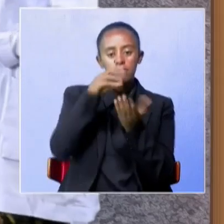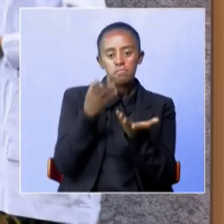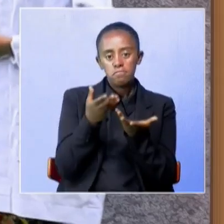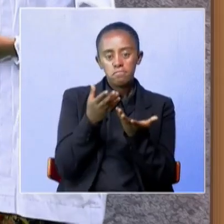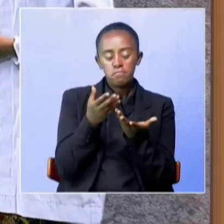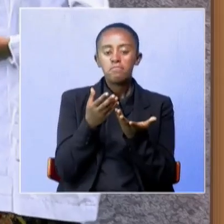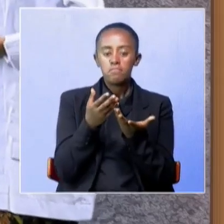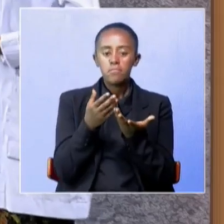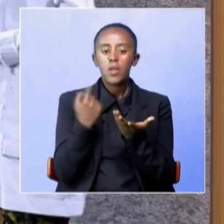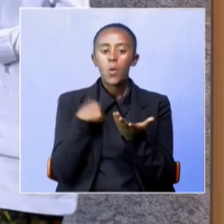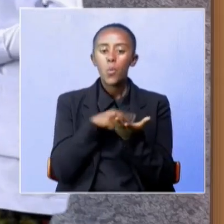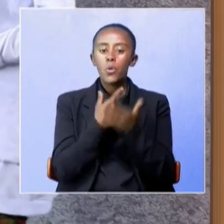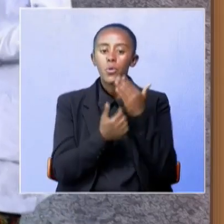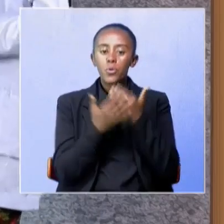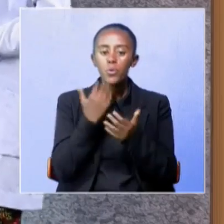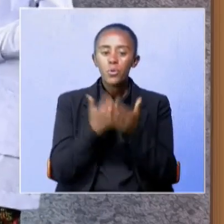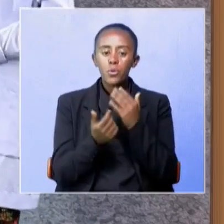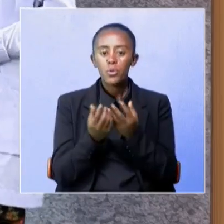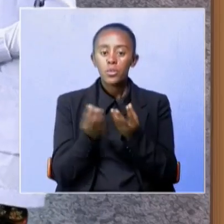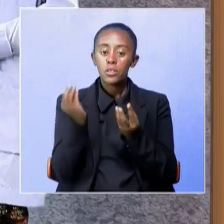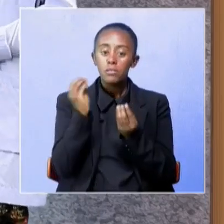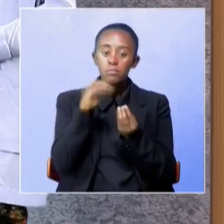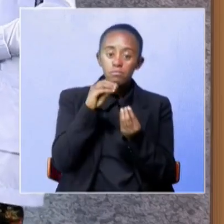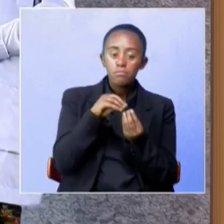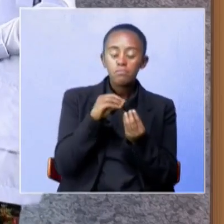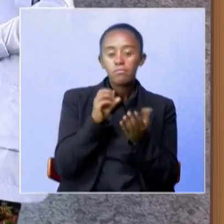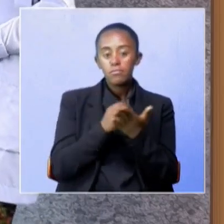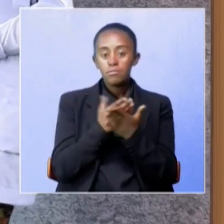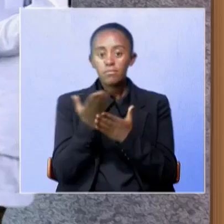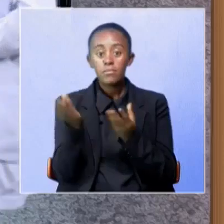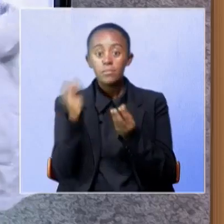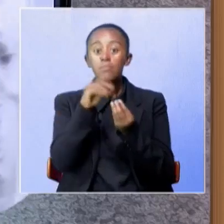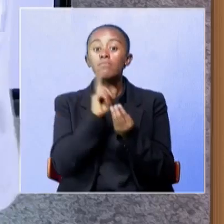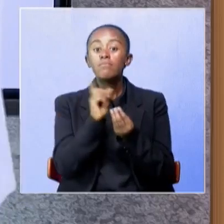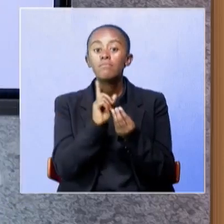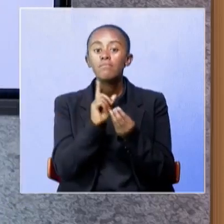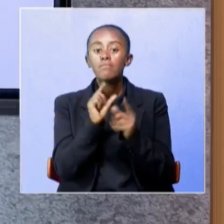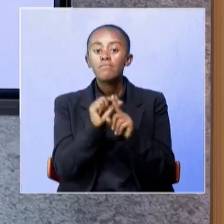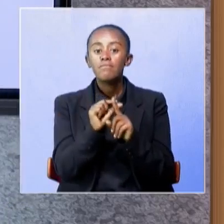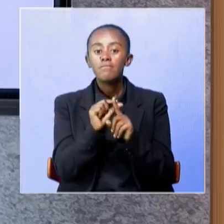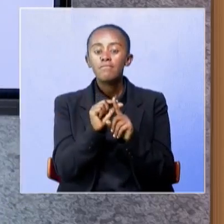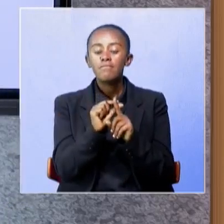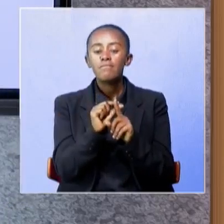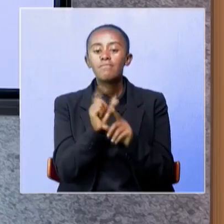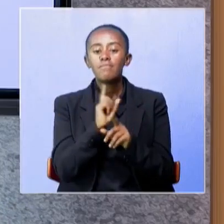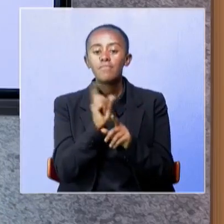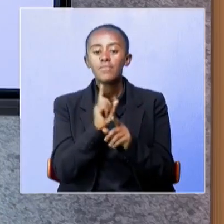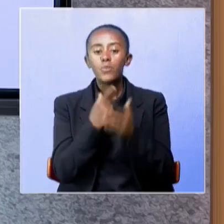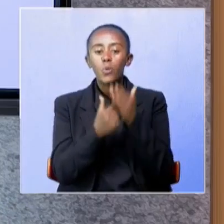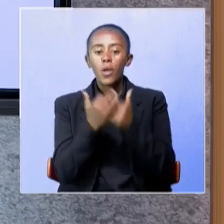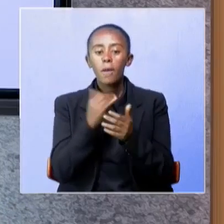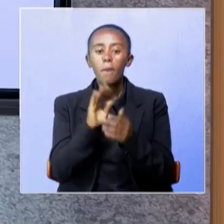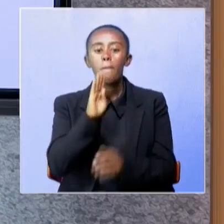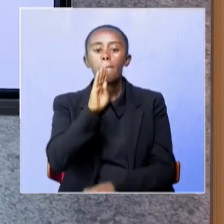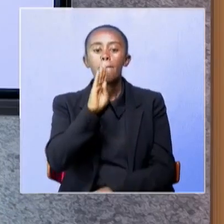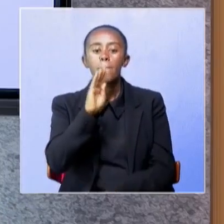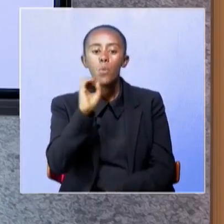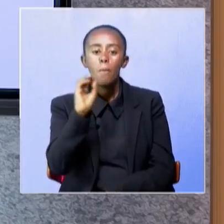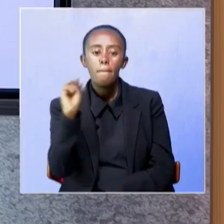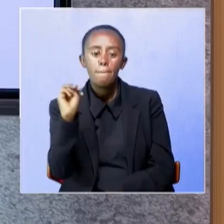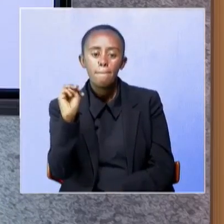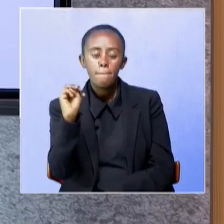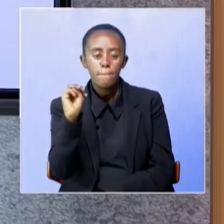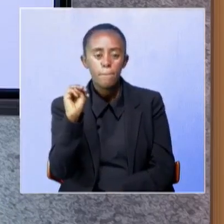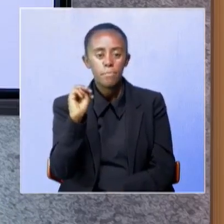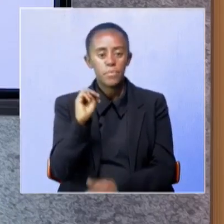case. And we talked about when we are talking about something increasing, we are talking about boom. So